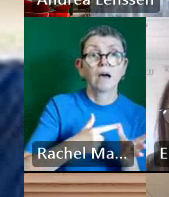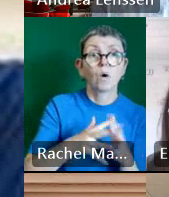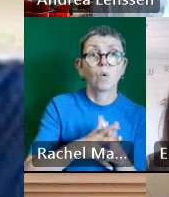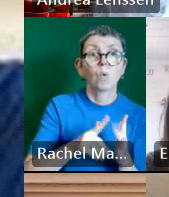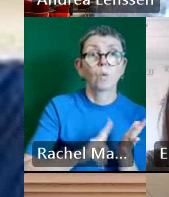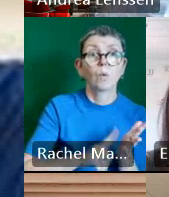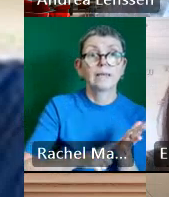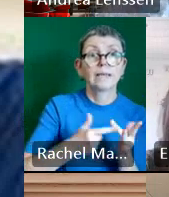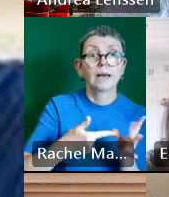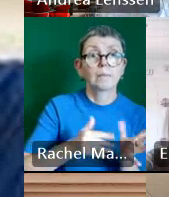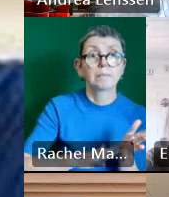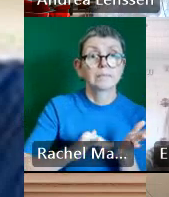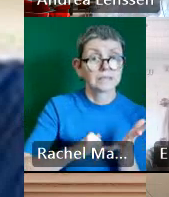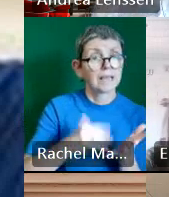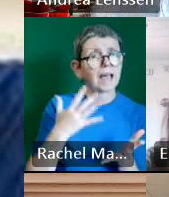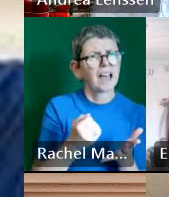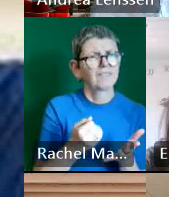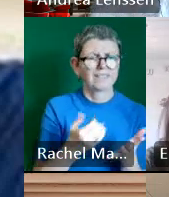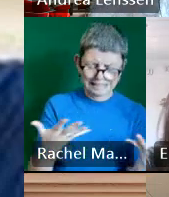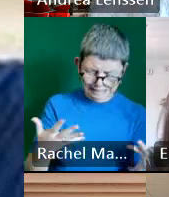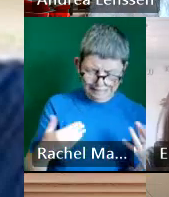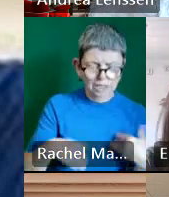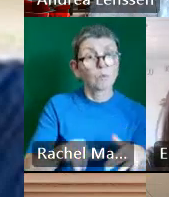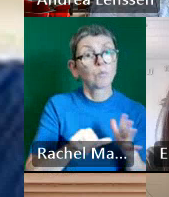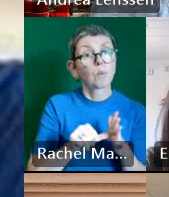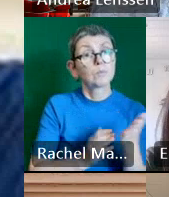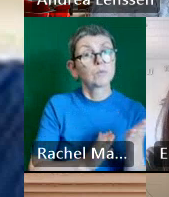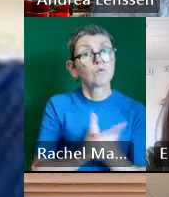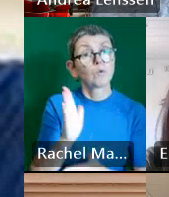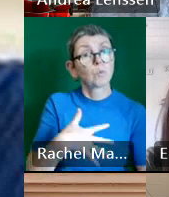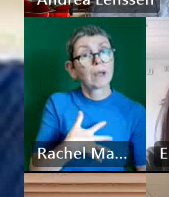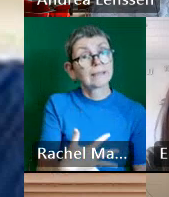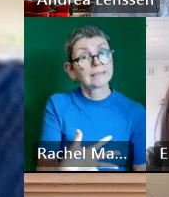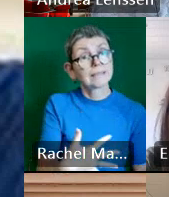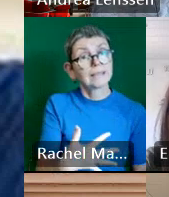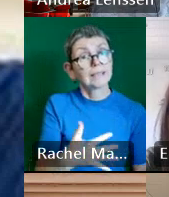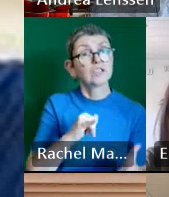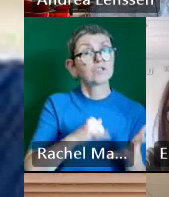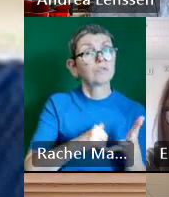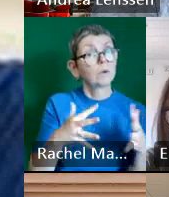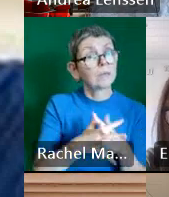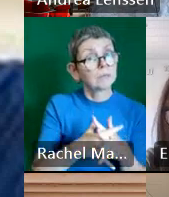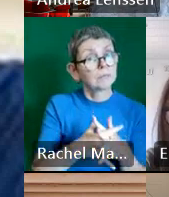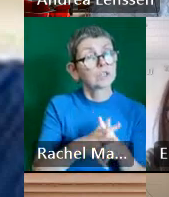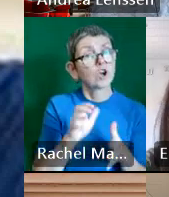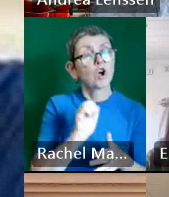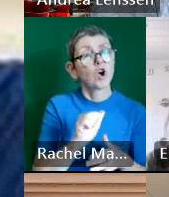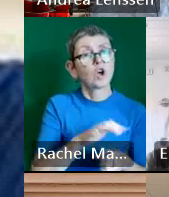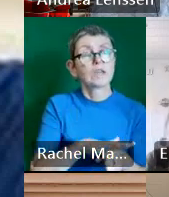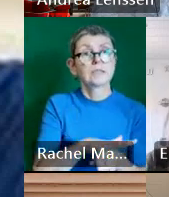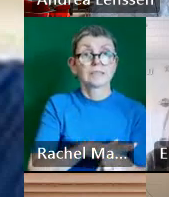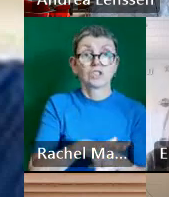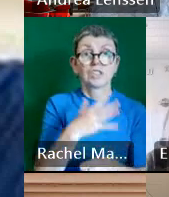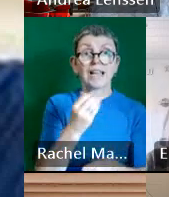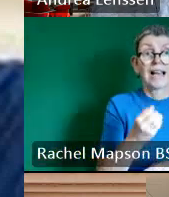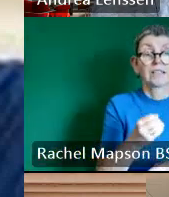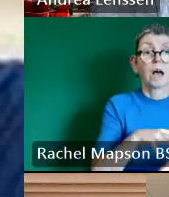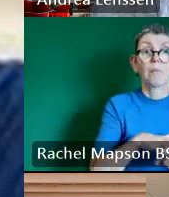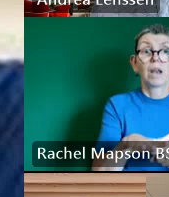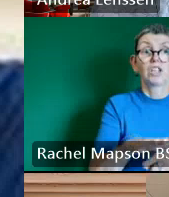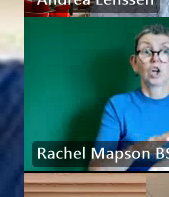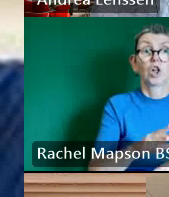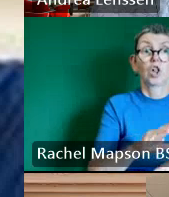case stands out so much because she was dealing with she had a blood clot, right, embolism,